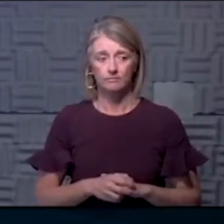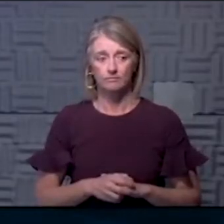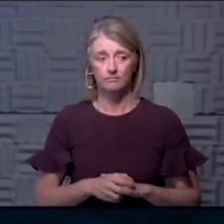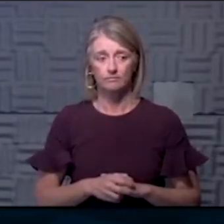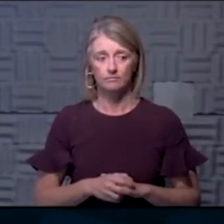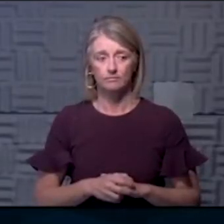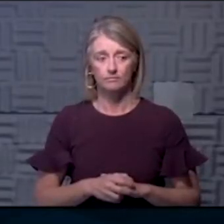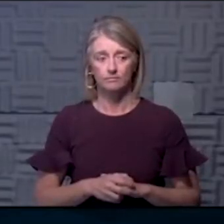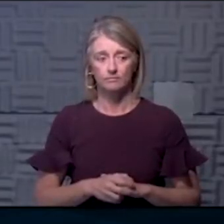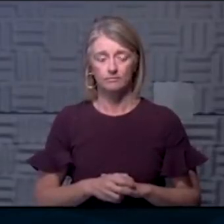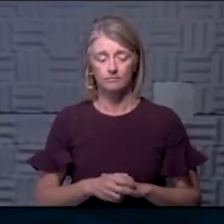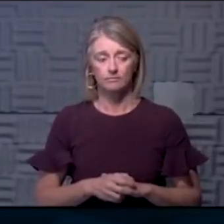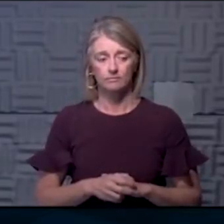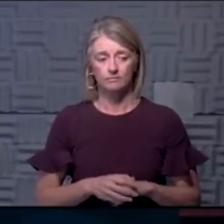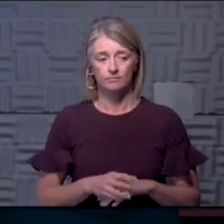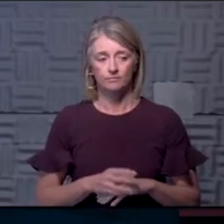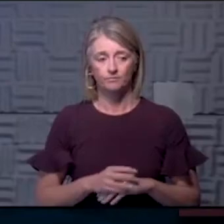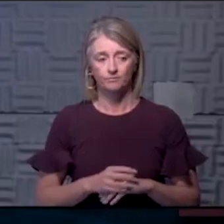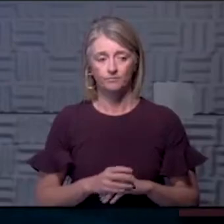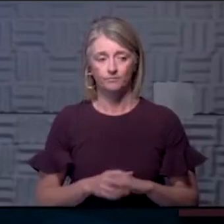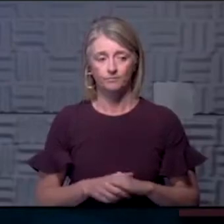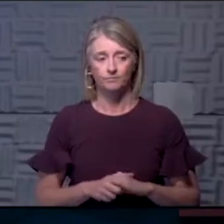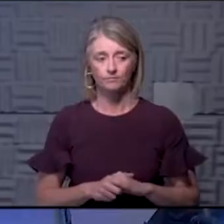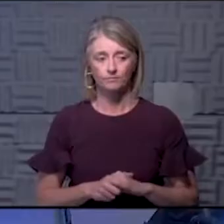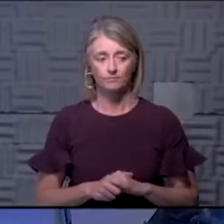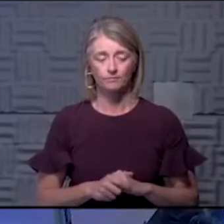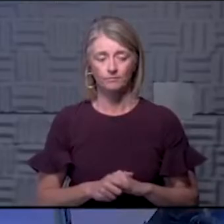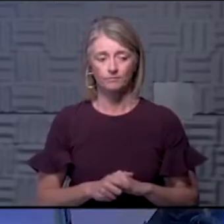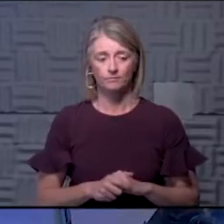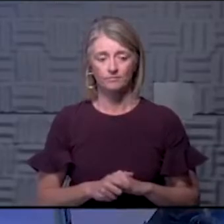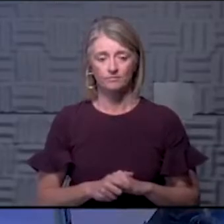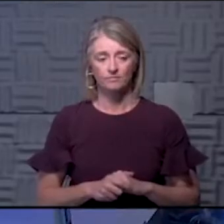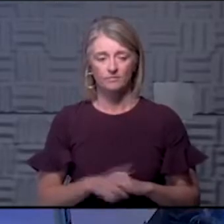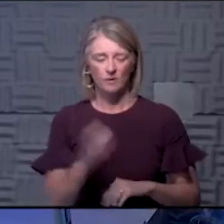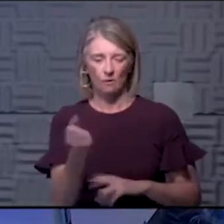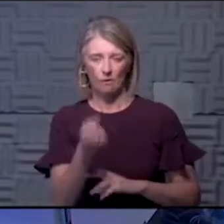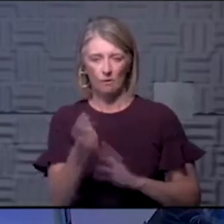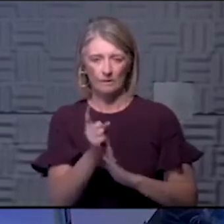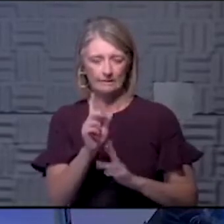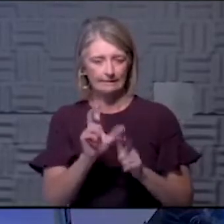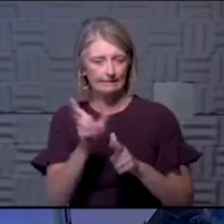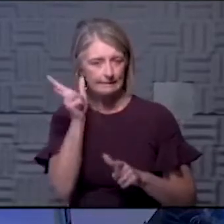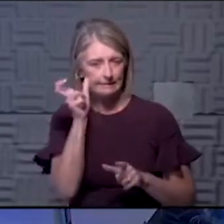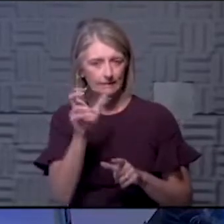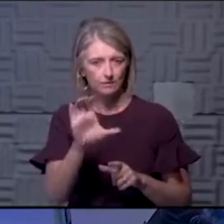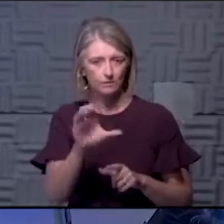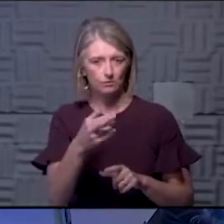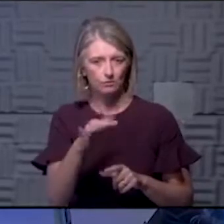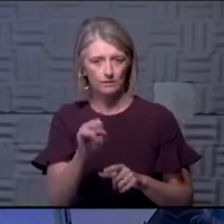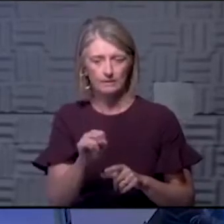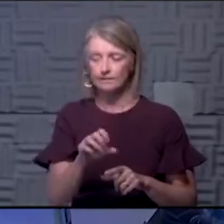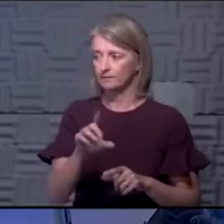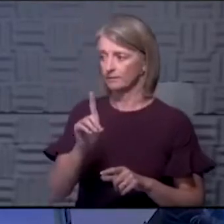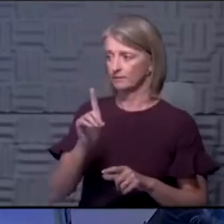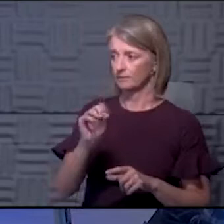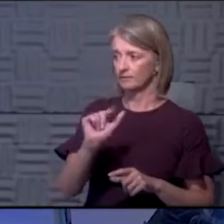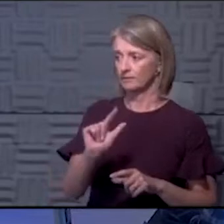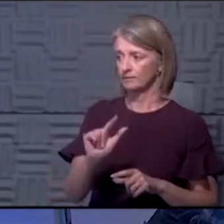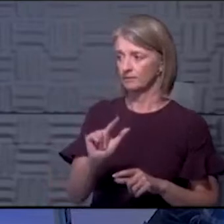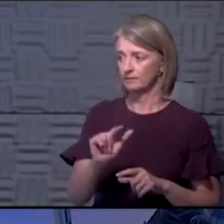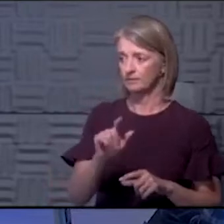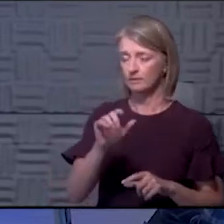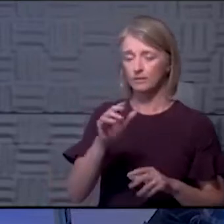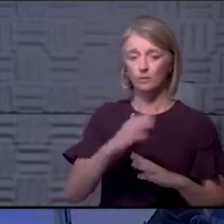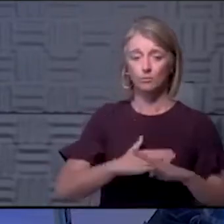So we're losing you, Chris, for just a second. Let's see if we can get that connection a little better because we're not hearing you from him. Hang on for just a minute. So, Doug Girod, this